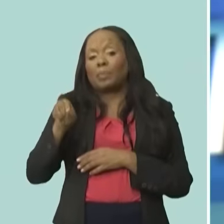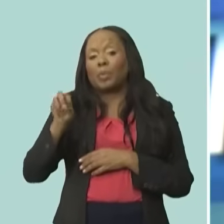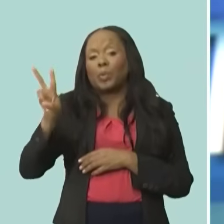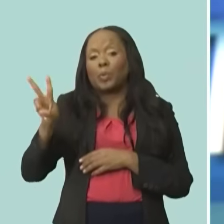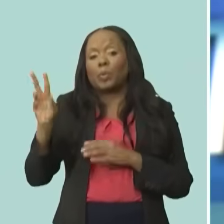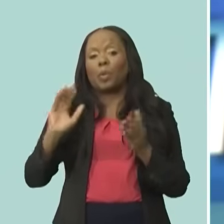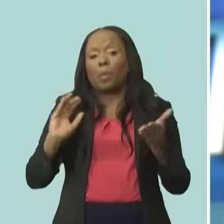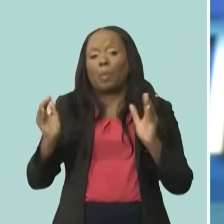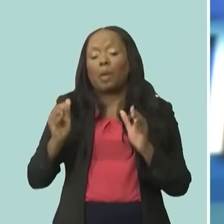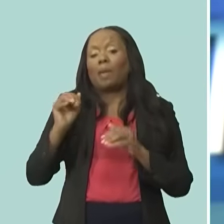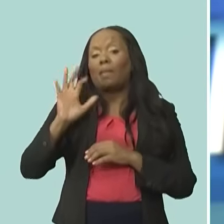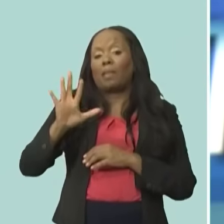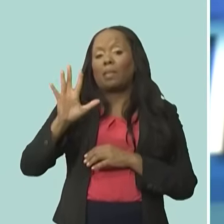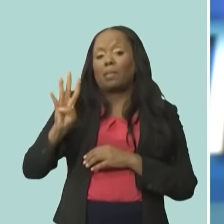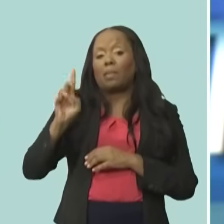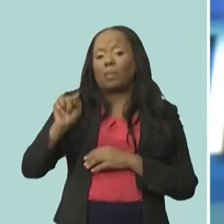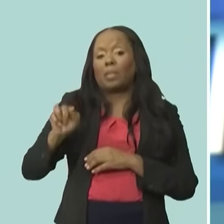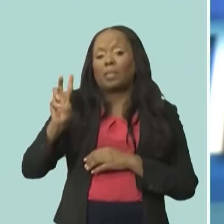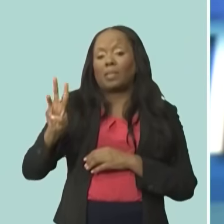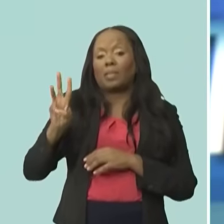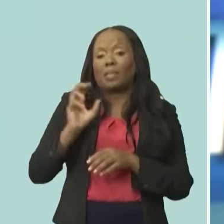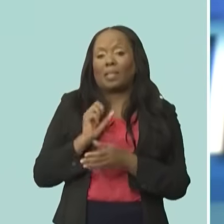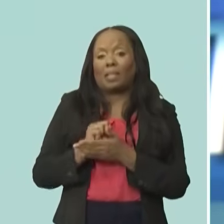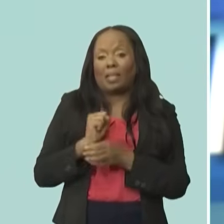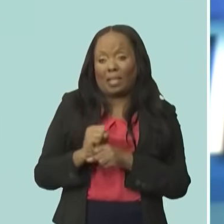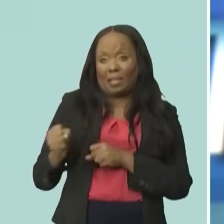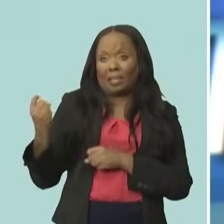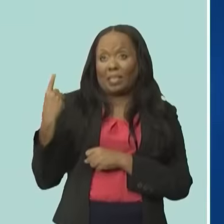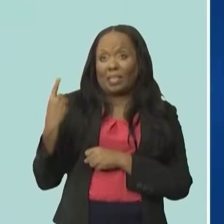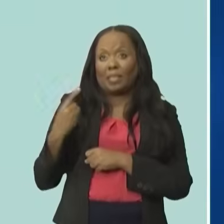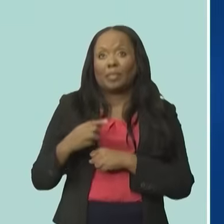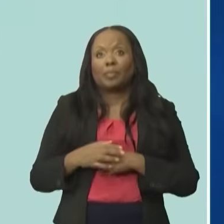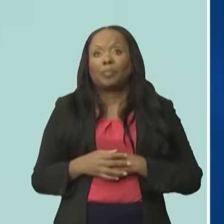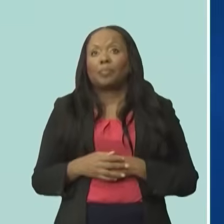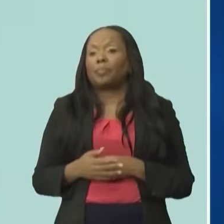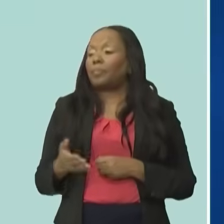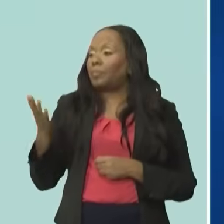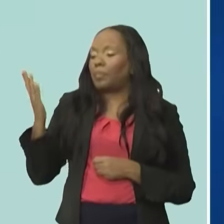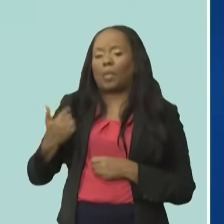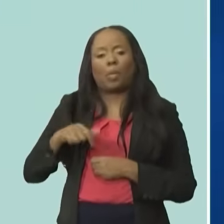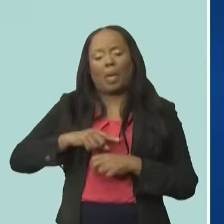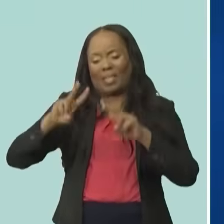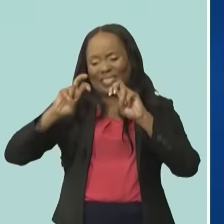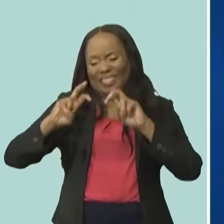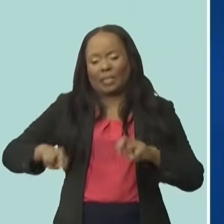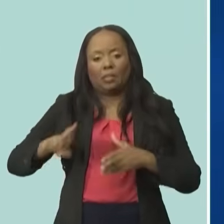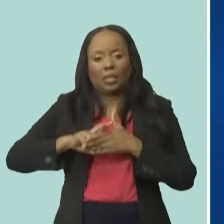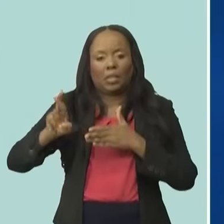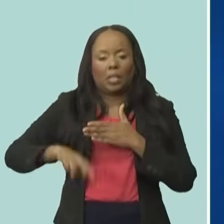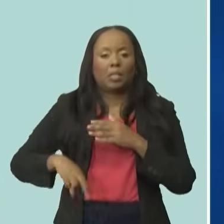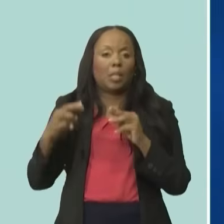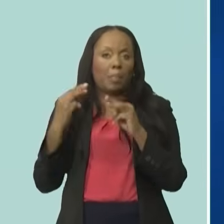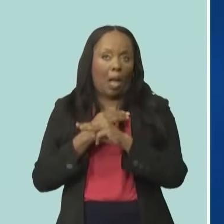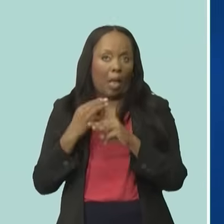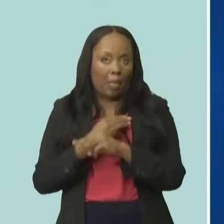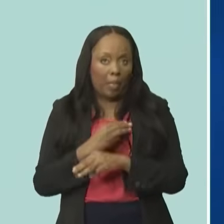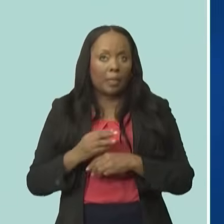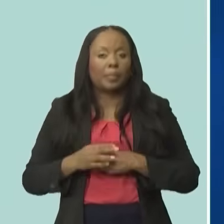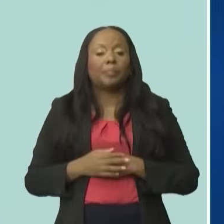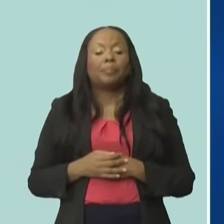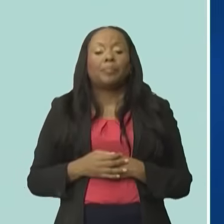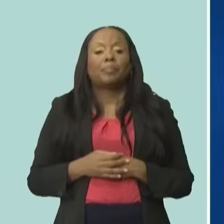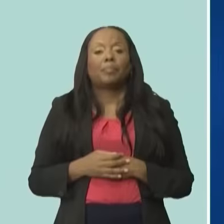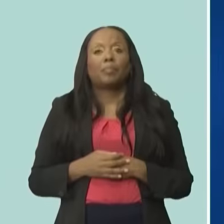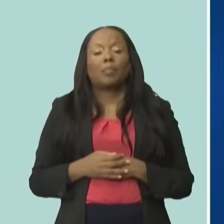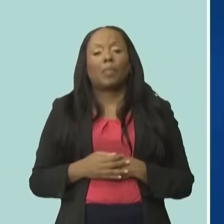compared to 54.6 last year. The analysis of the results in mathematics shows that there has been